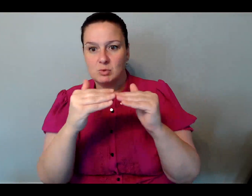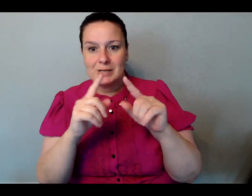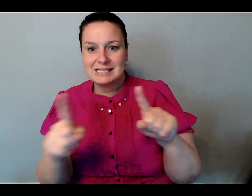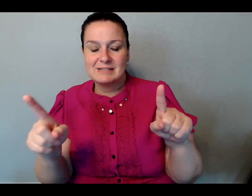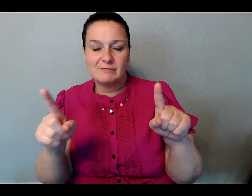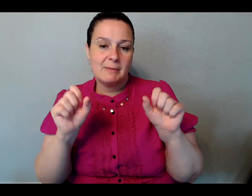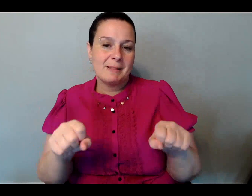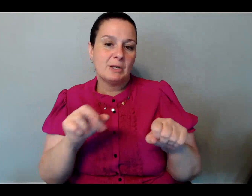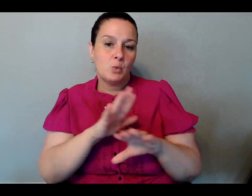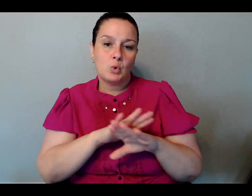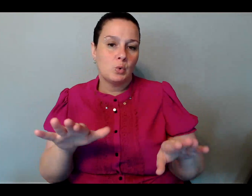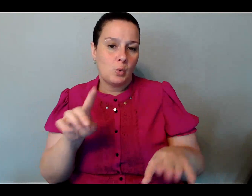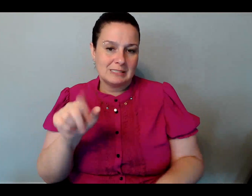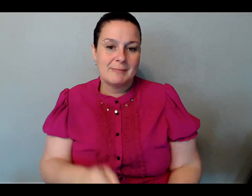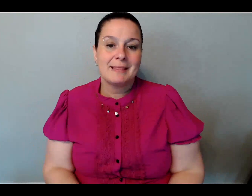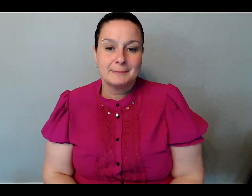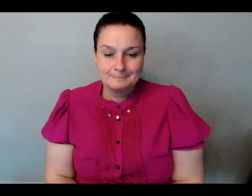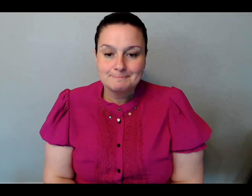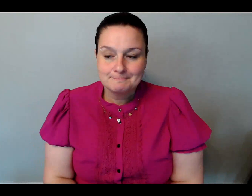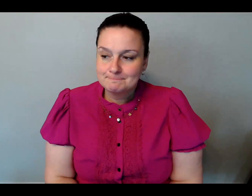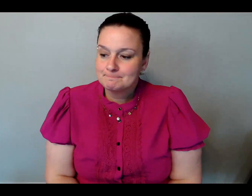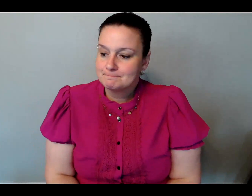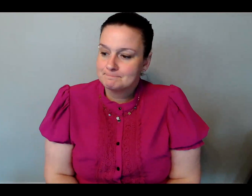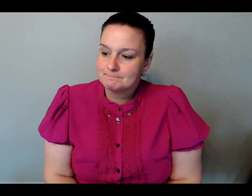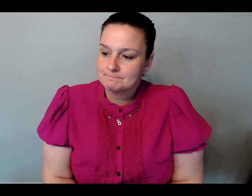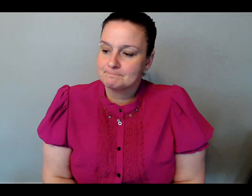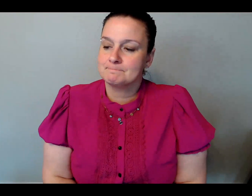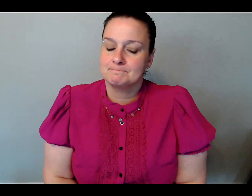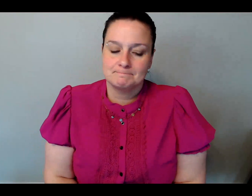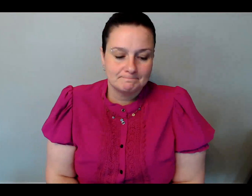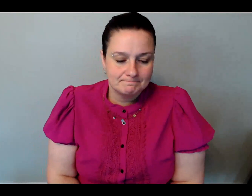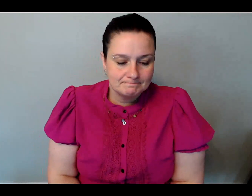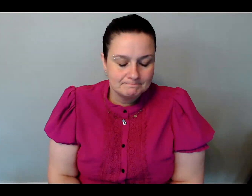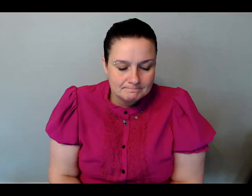no disability. Um,